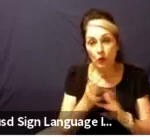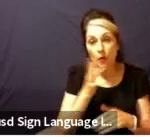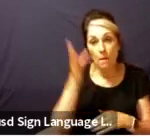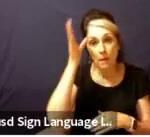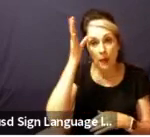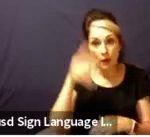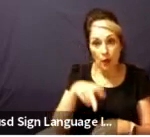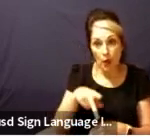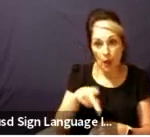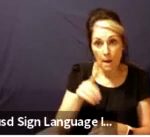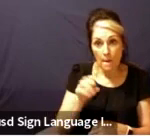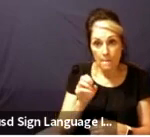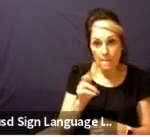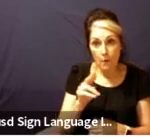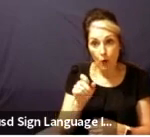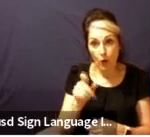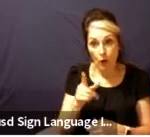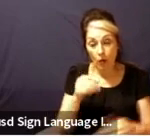portal.